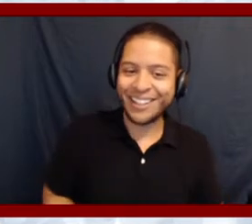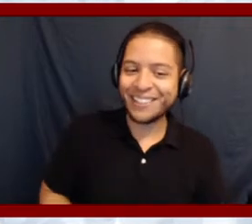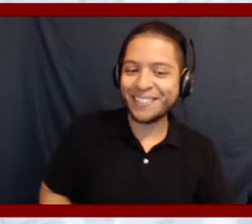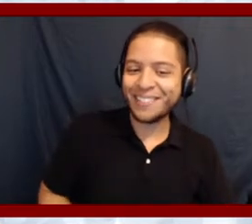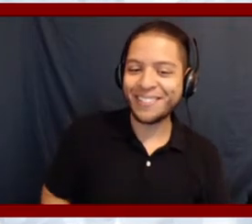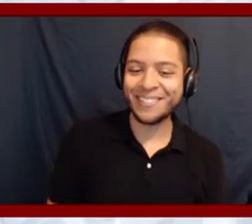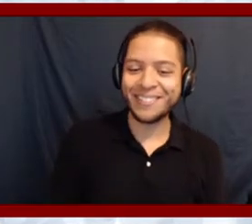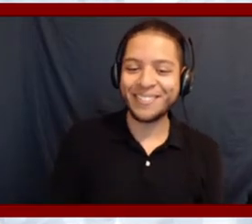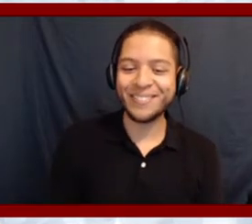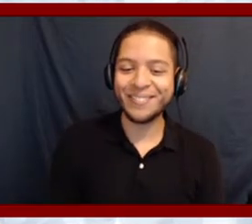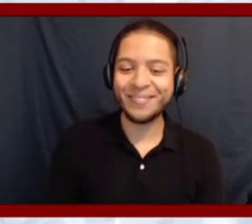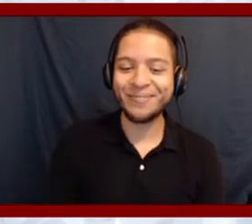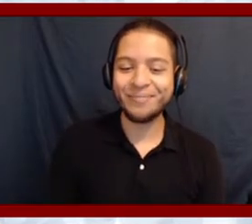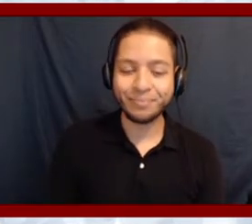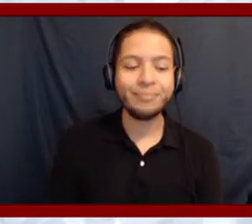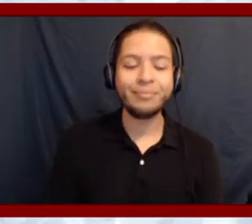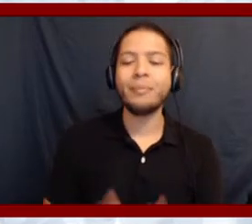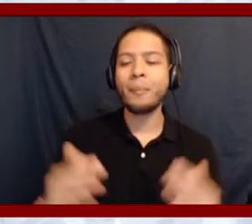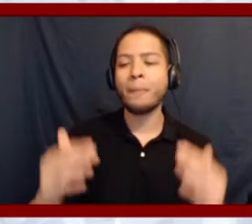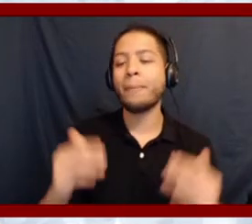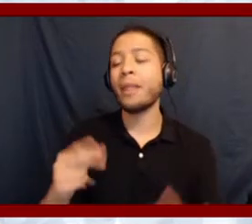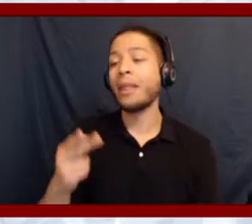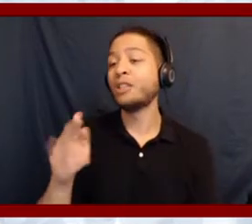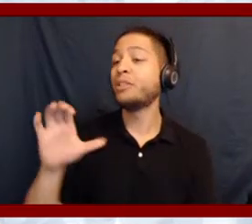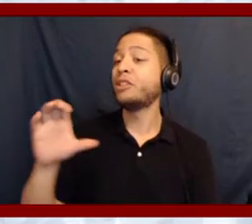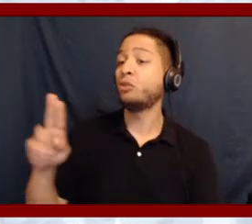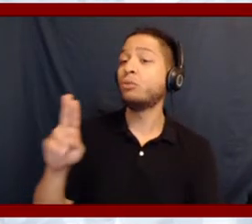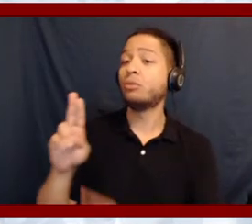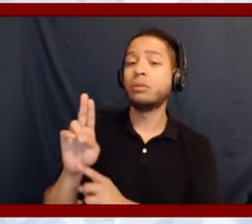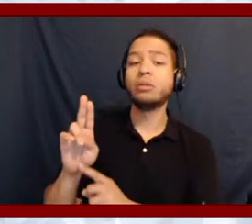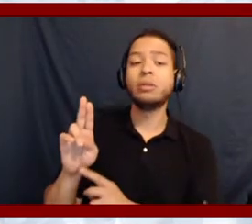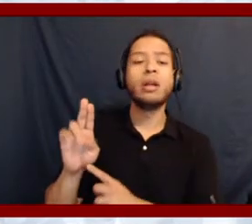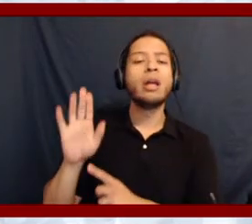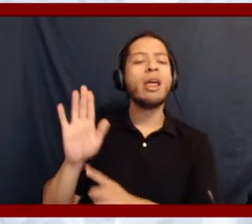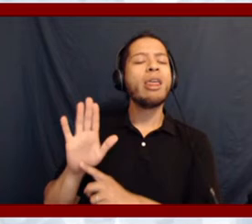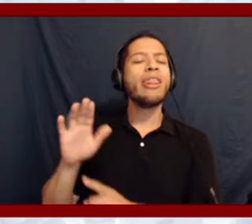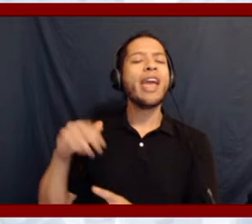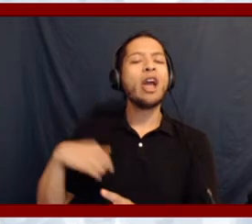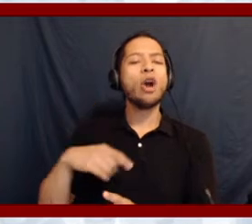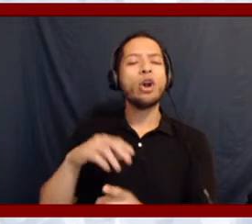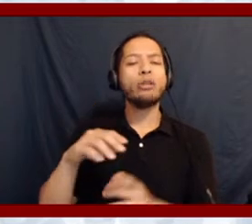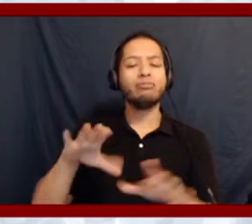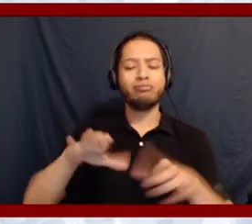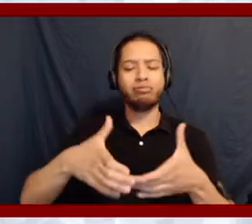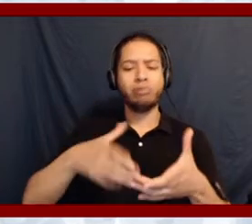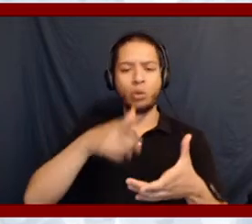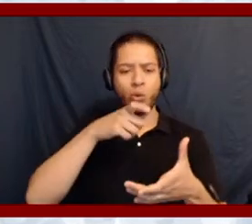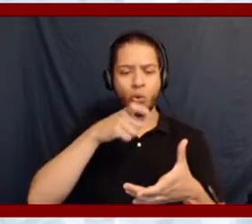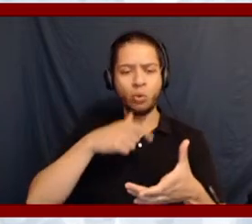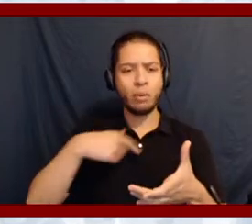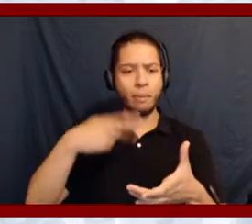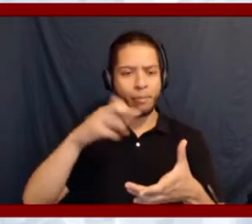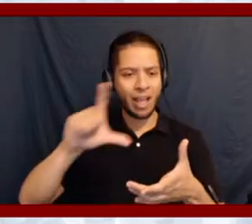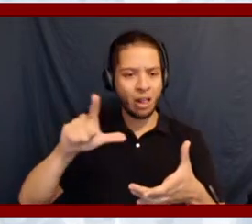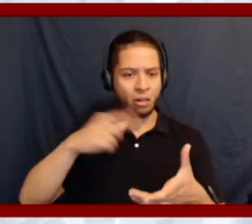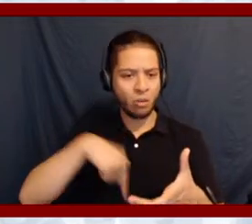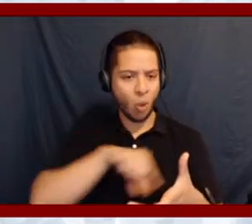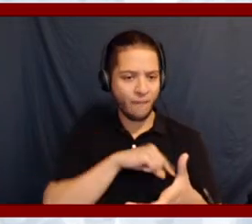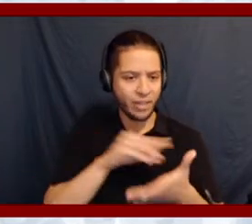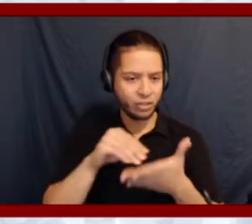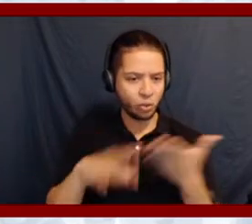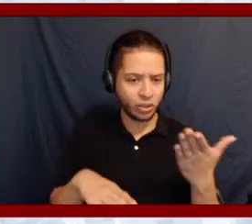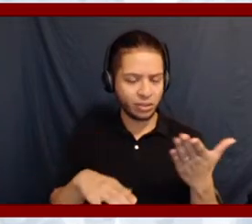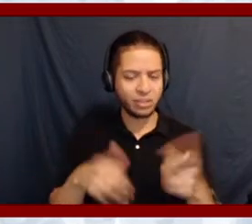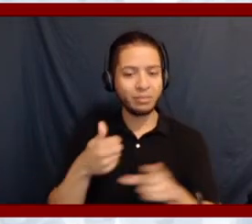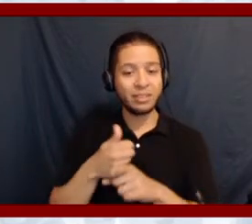HBCUs educate a greater percentage of lower income Pell eligible students while receiving less revenue from tuition and